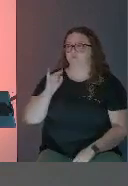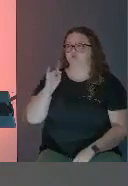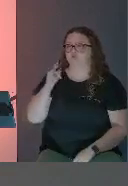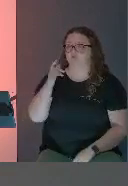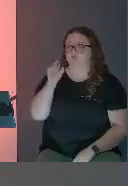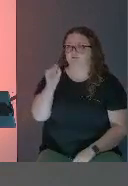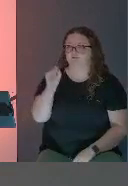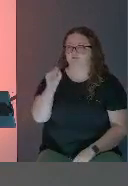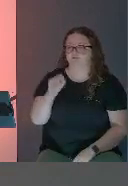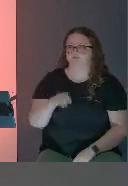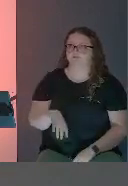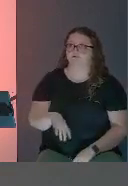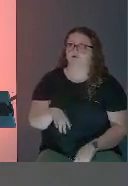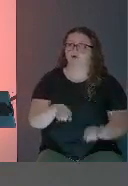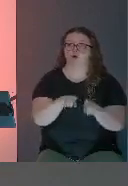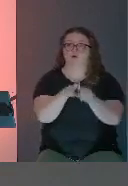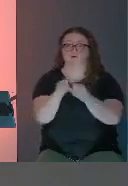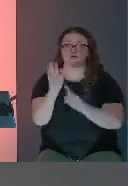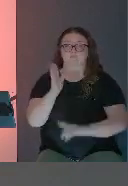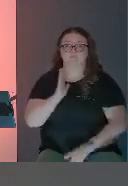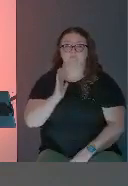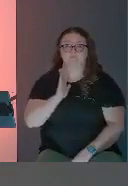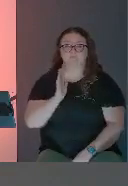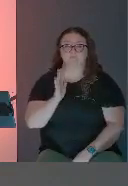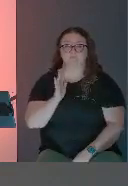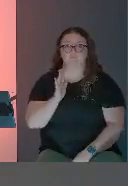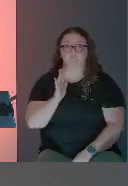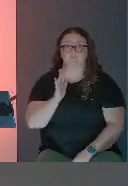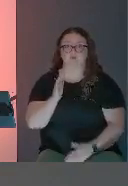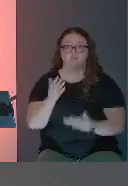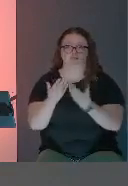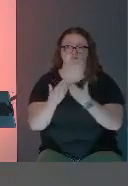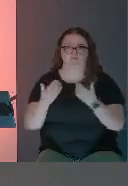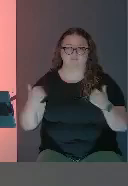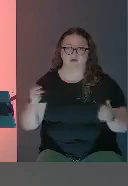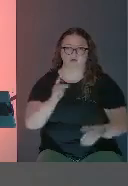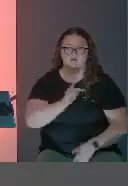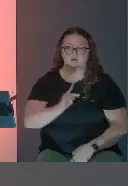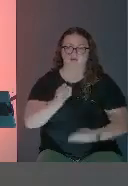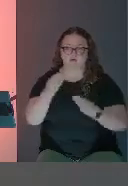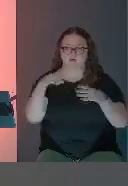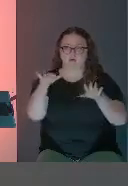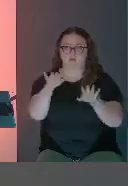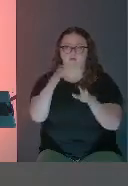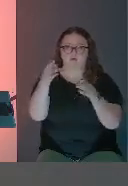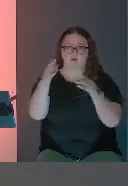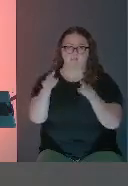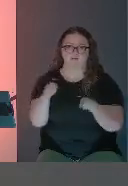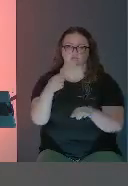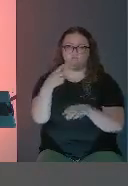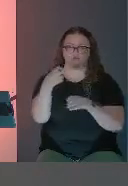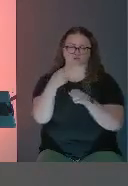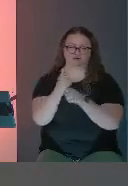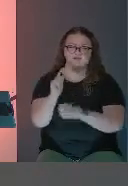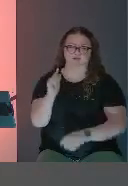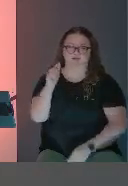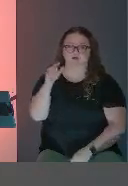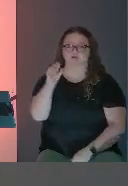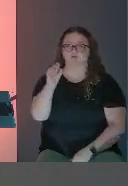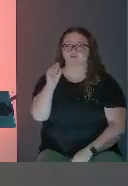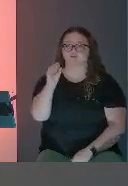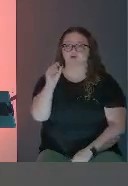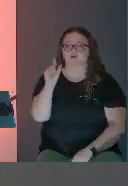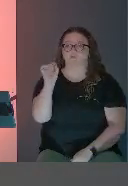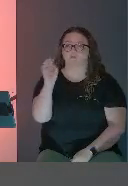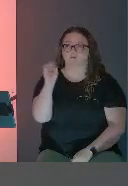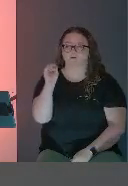Like in the days of the divided kingdom, which happens a few years later when Solomon failed